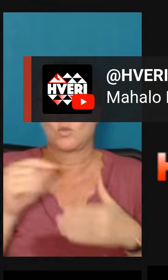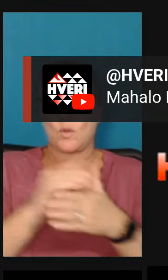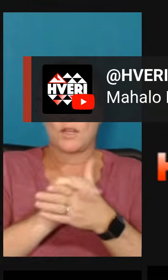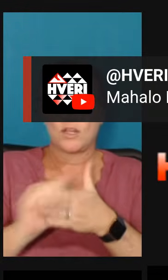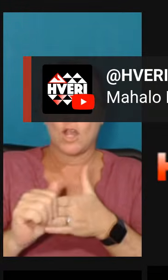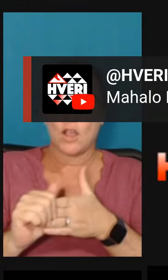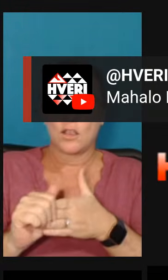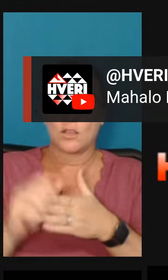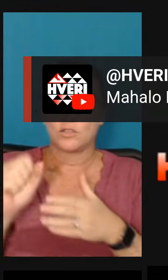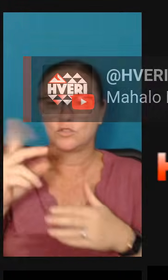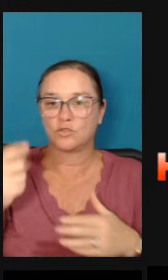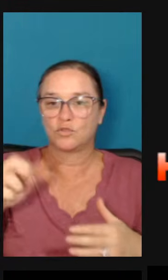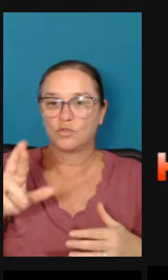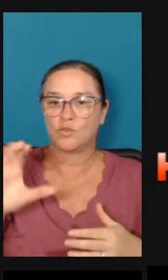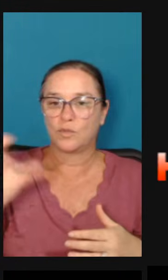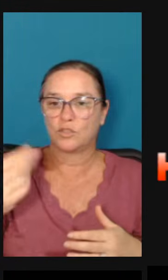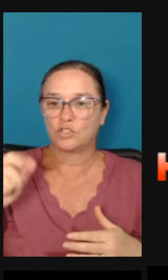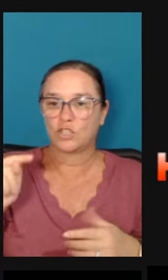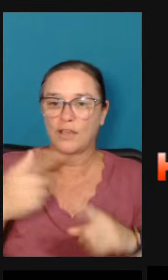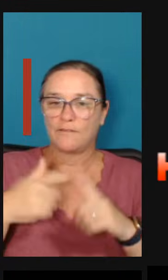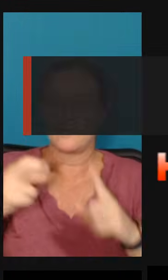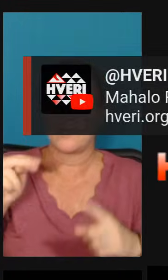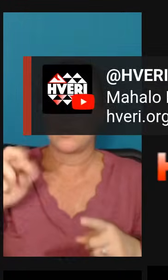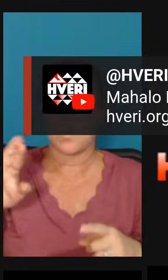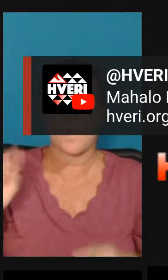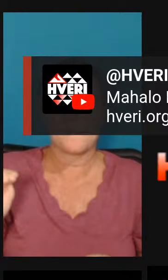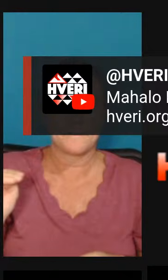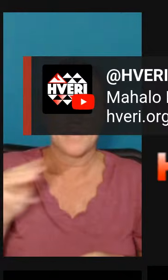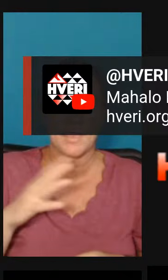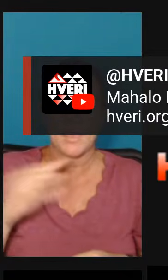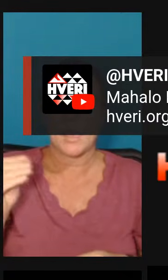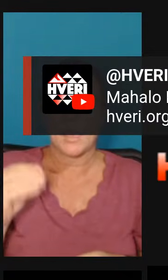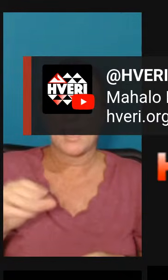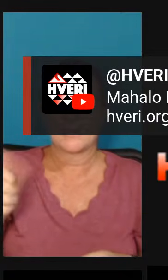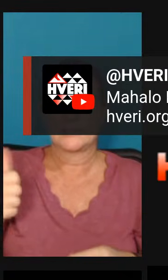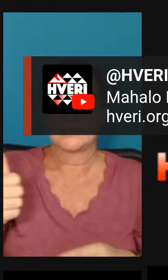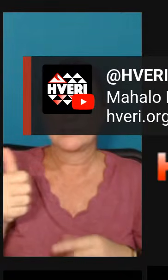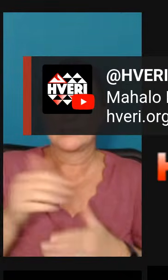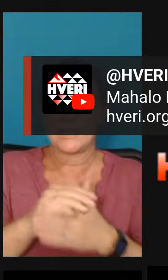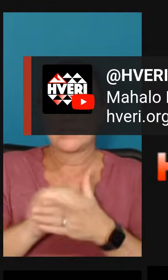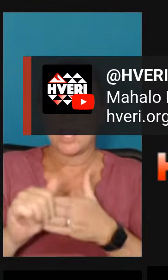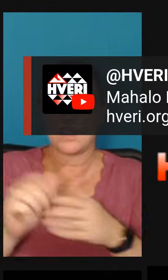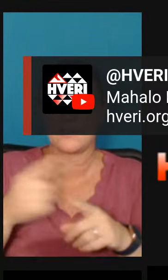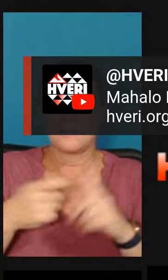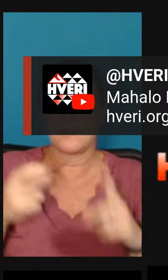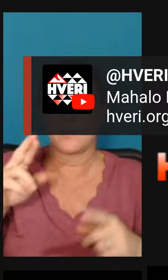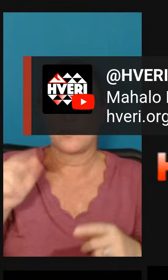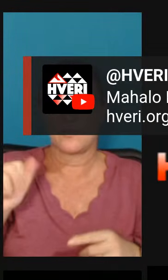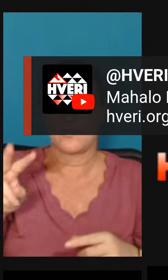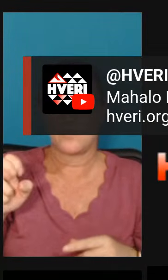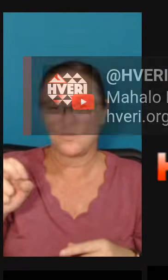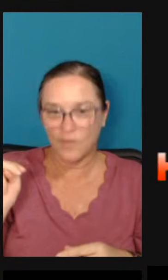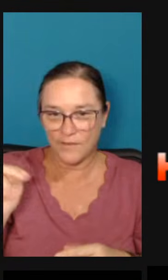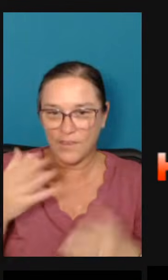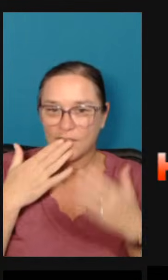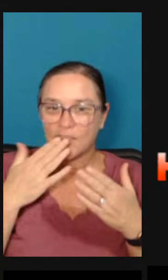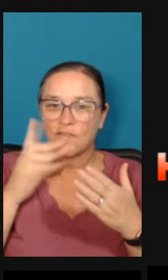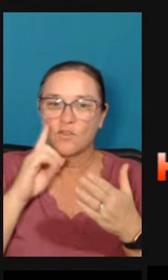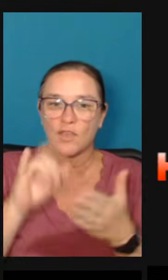chat from Norm. Appreciate that. And a $10 donation over from Raven. So thank you for that